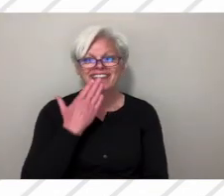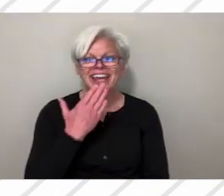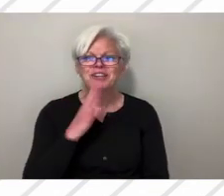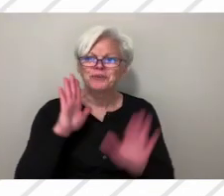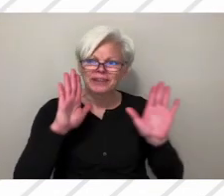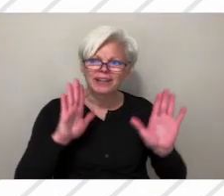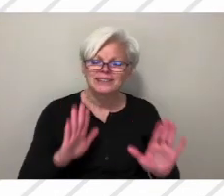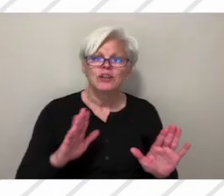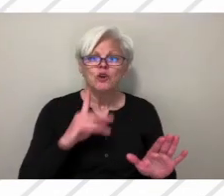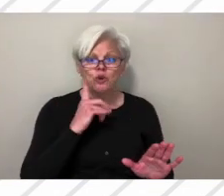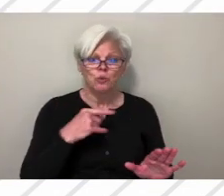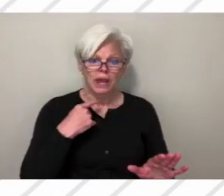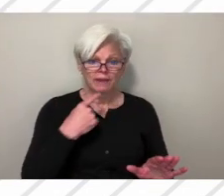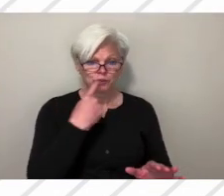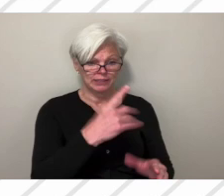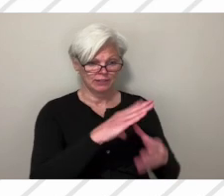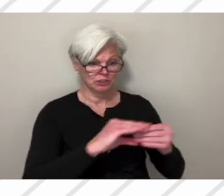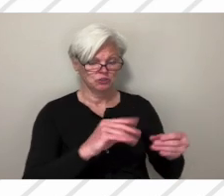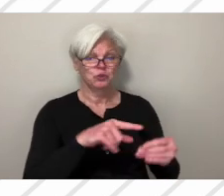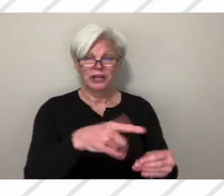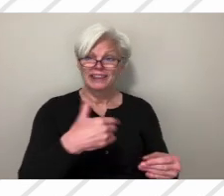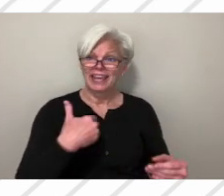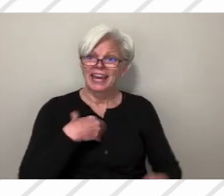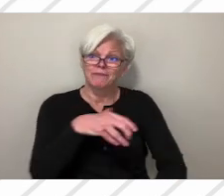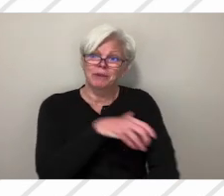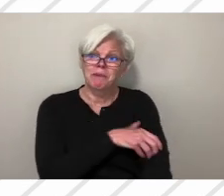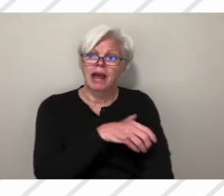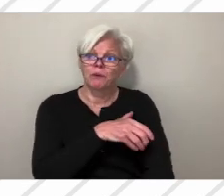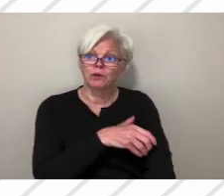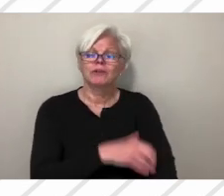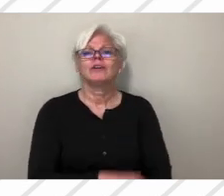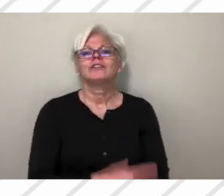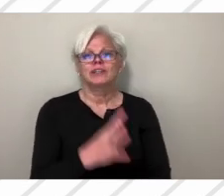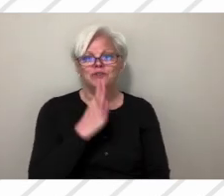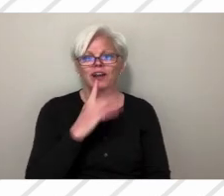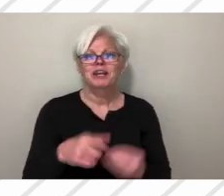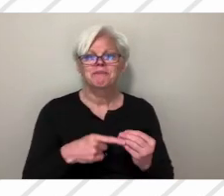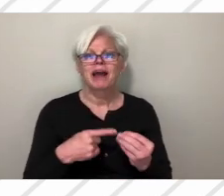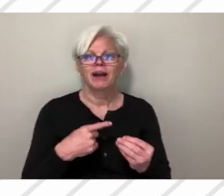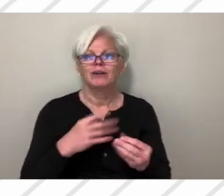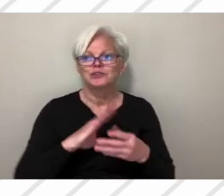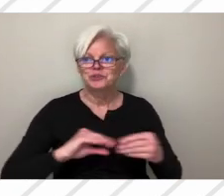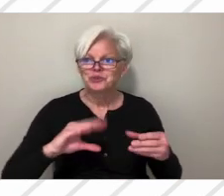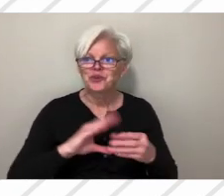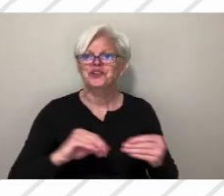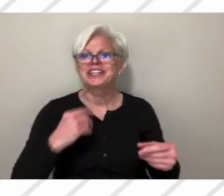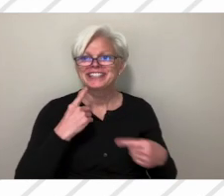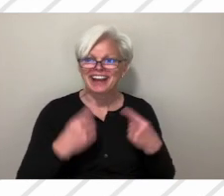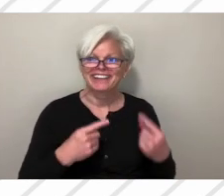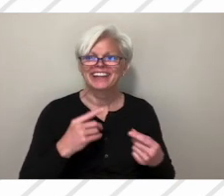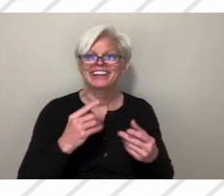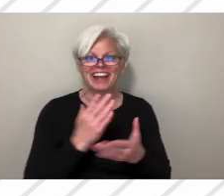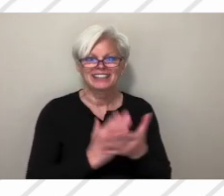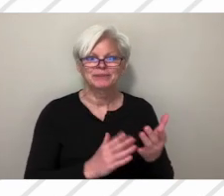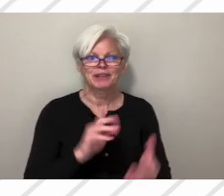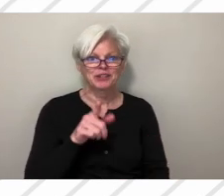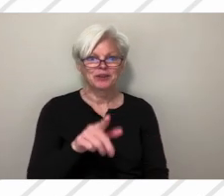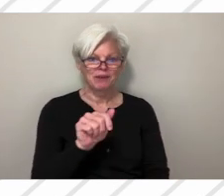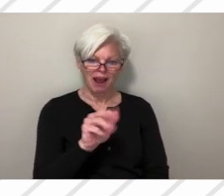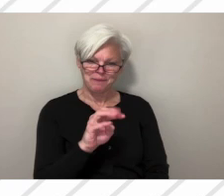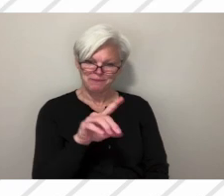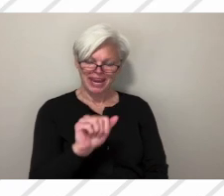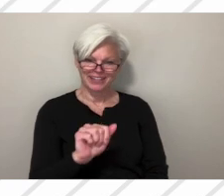power. And moving on to the storytelling aspect of it is you, Amanda. You are a storyteller by